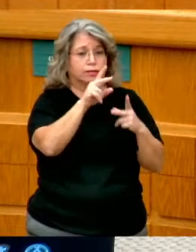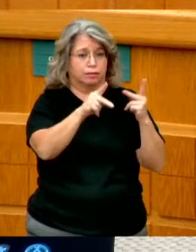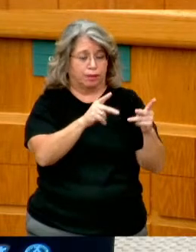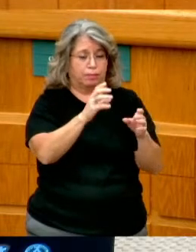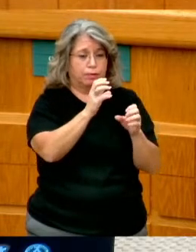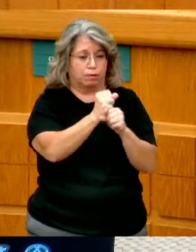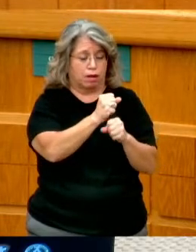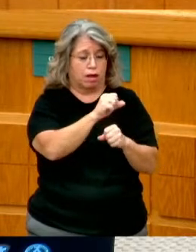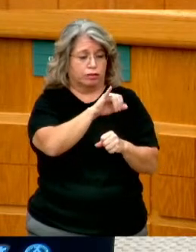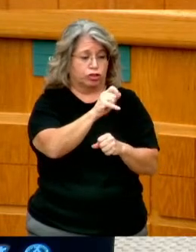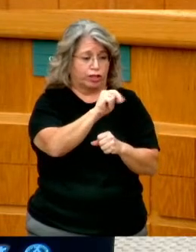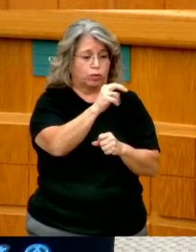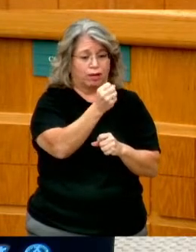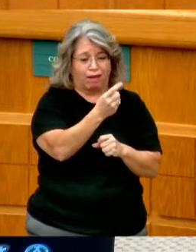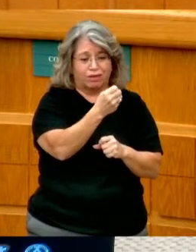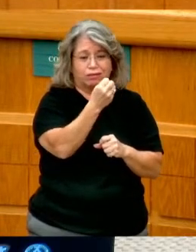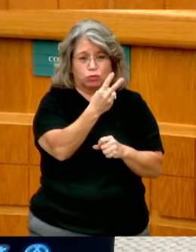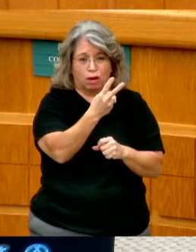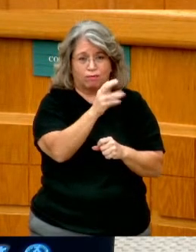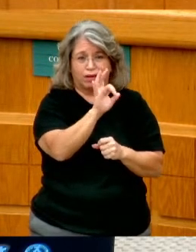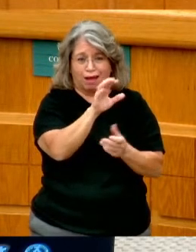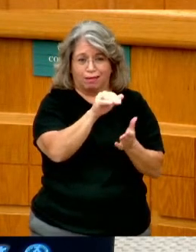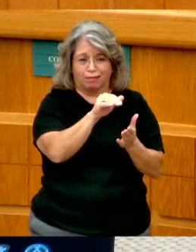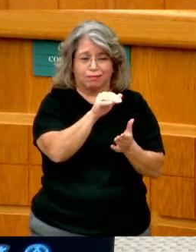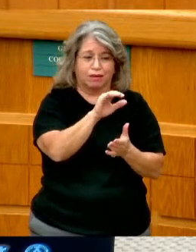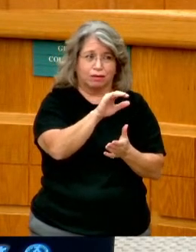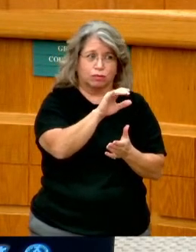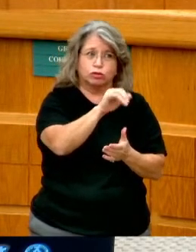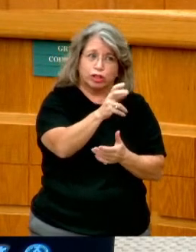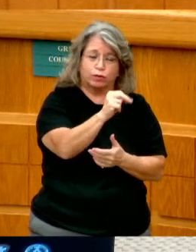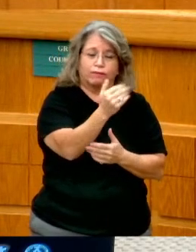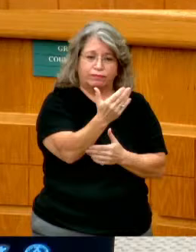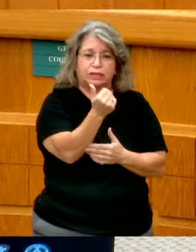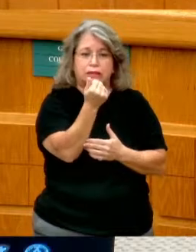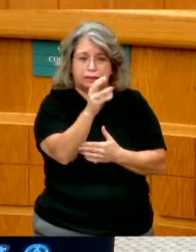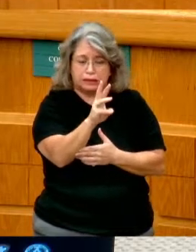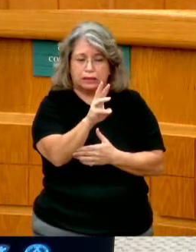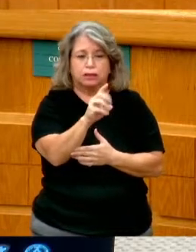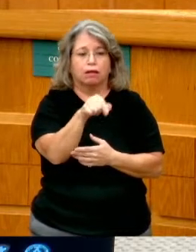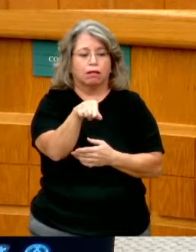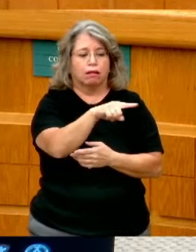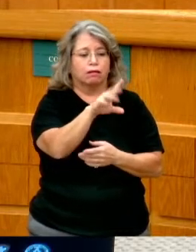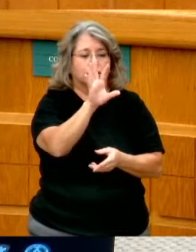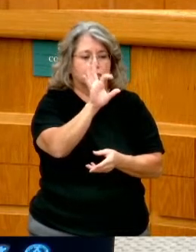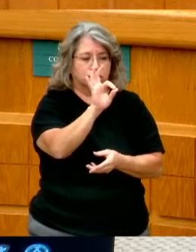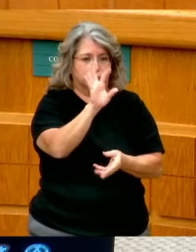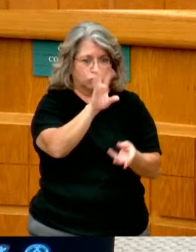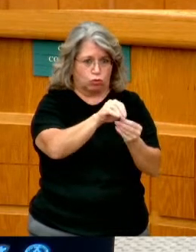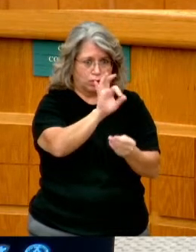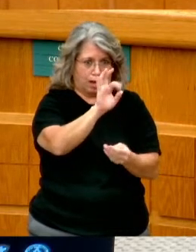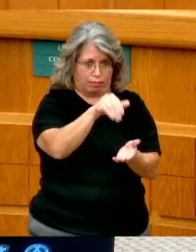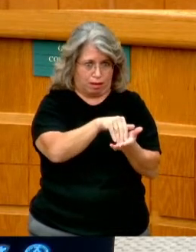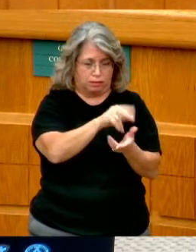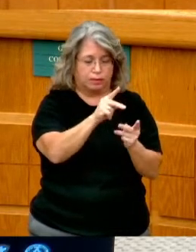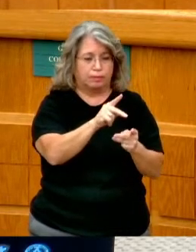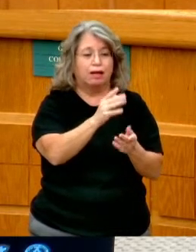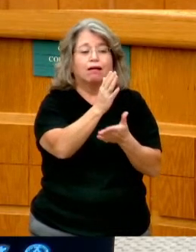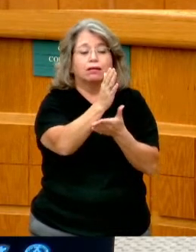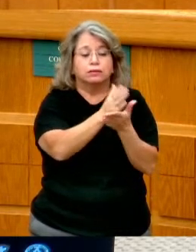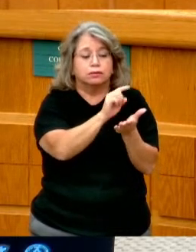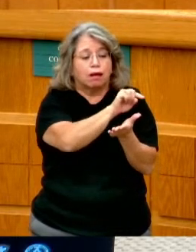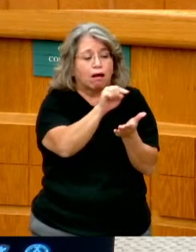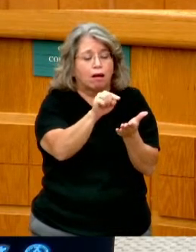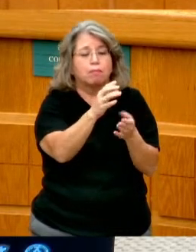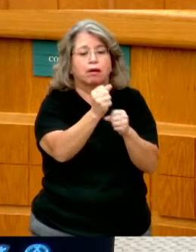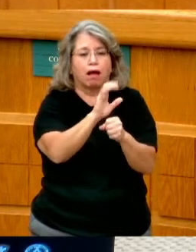January 11th or 12th or on January 15th or 16th. Some received their second doses today, and the rest of them